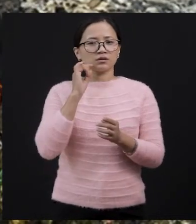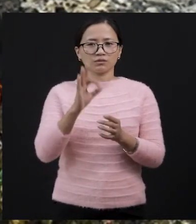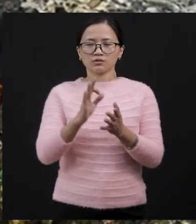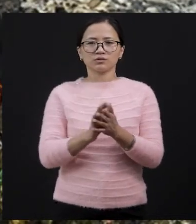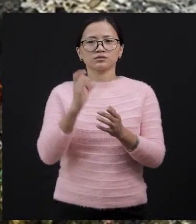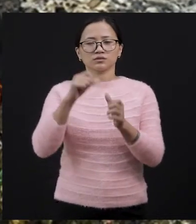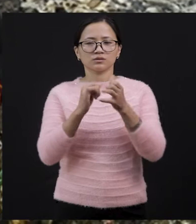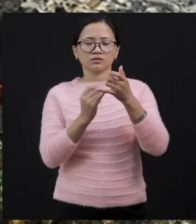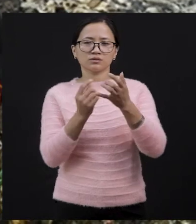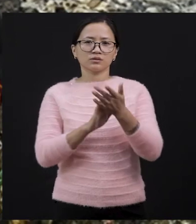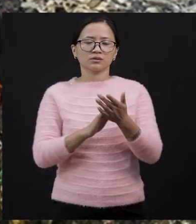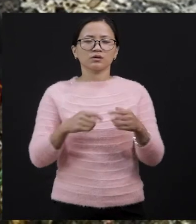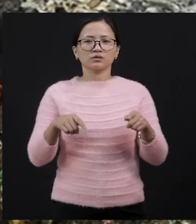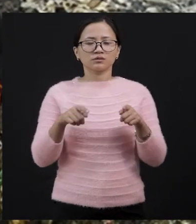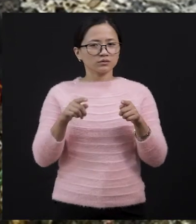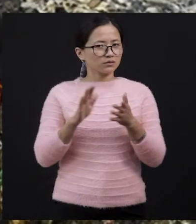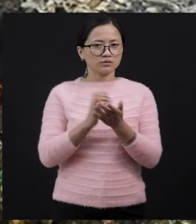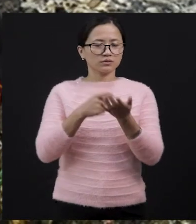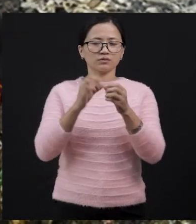causes of air pollution.